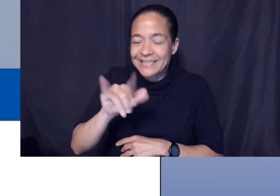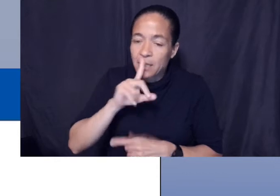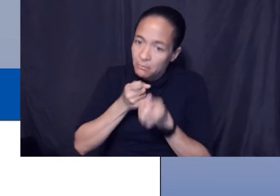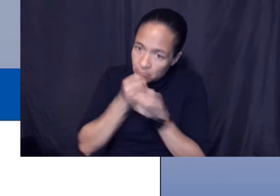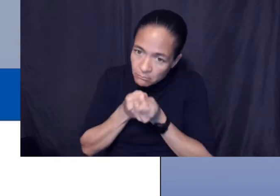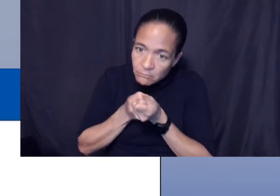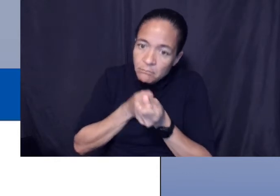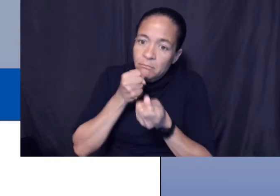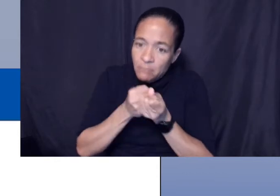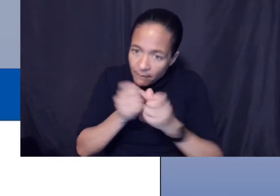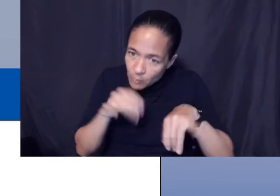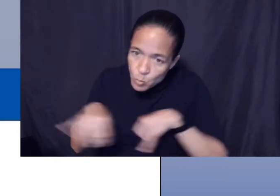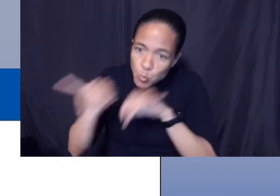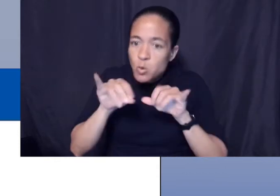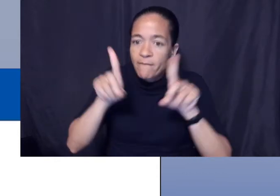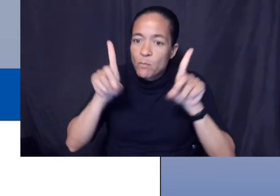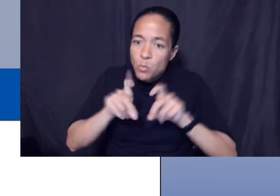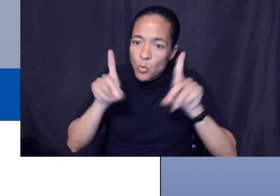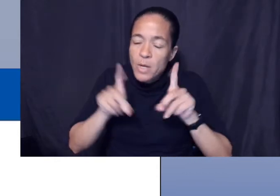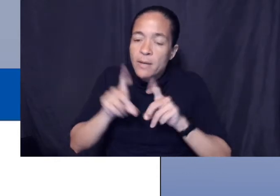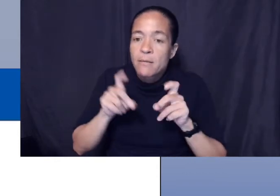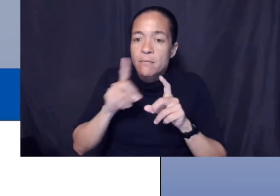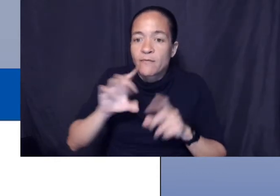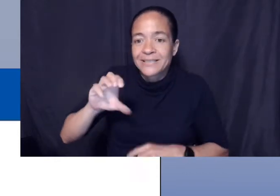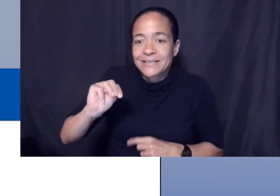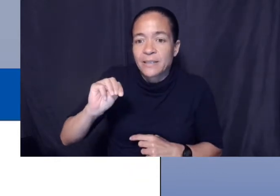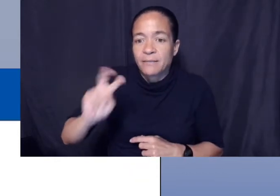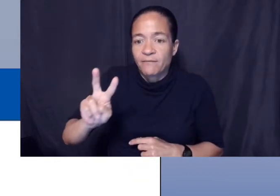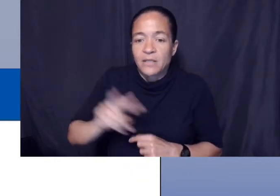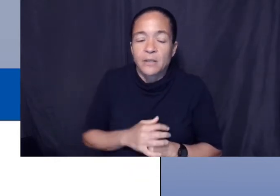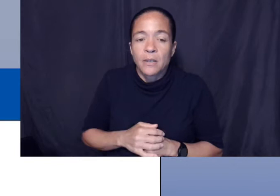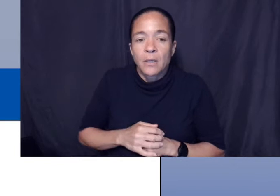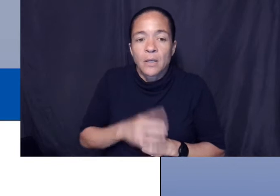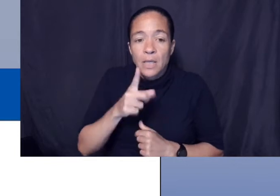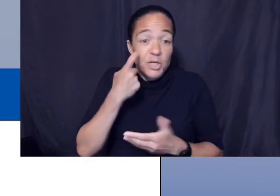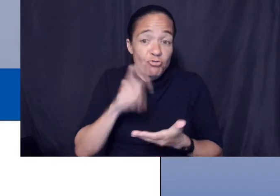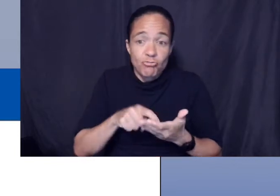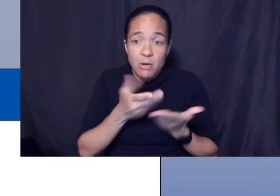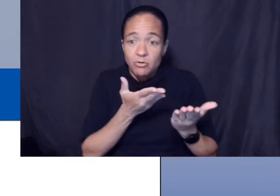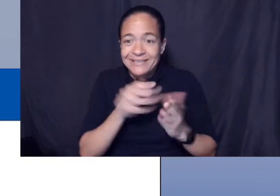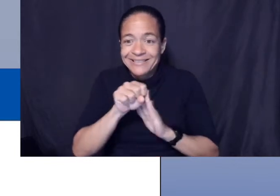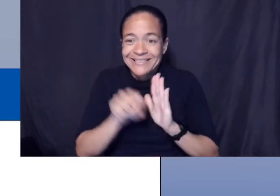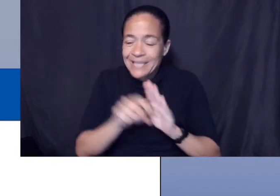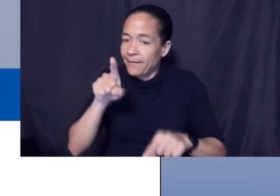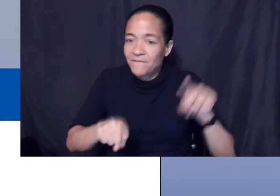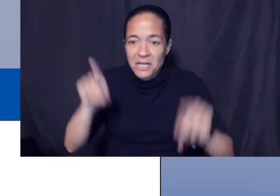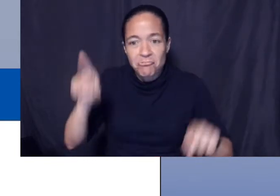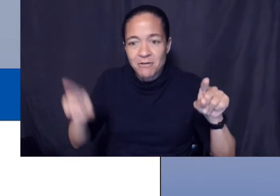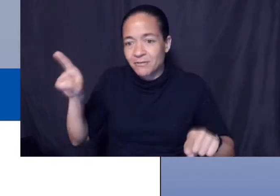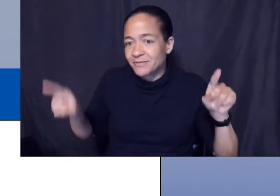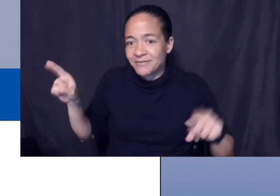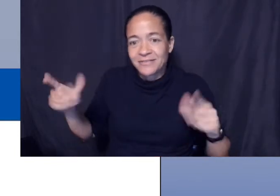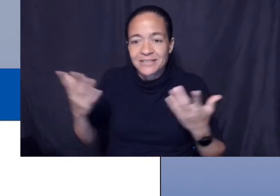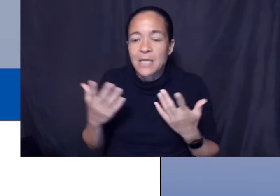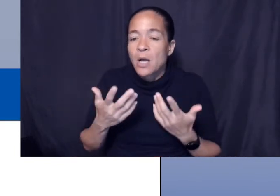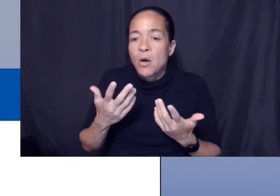for universal screening of CMV. And basically, you can see across the states, they do vary from state to